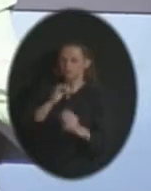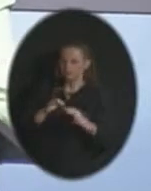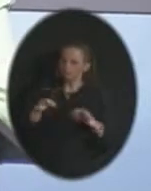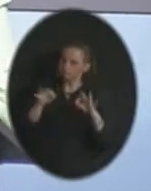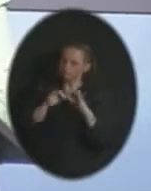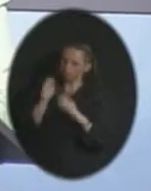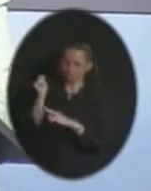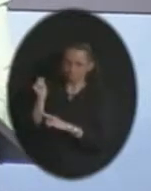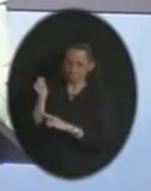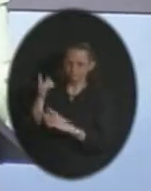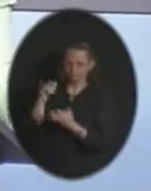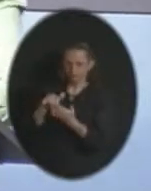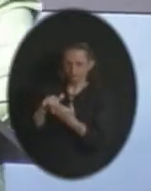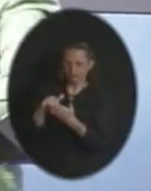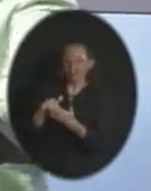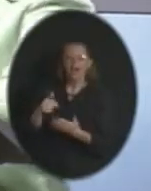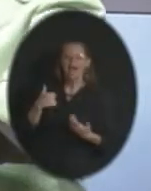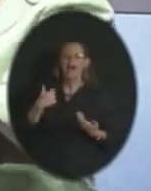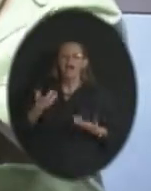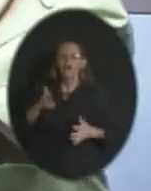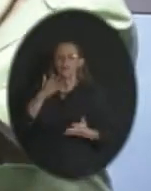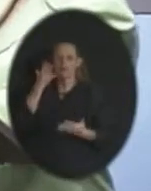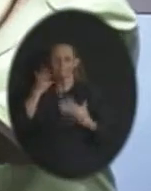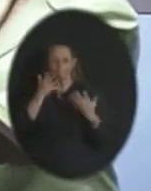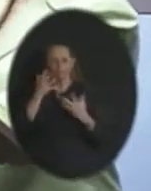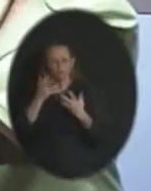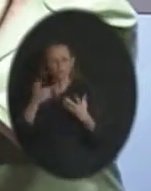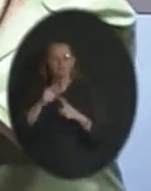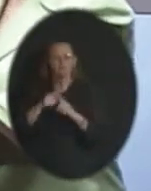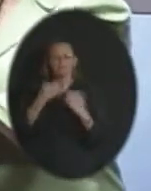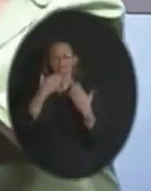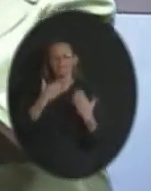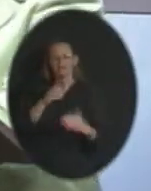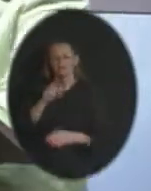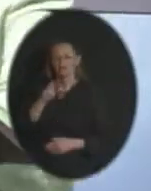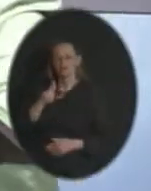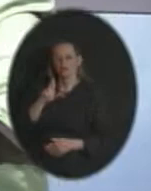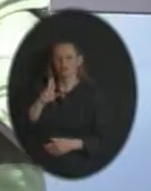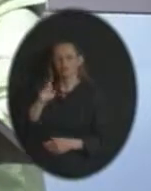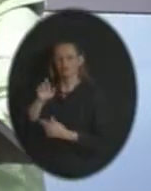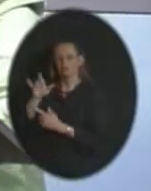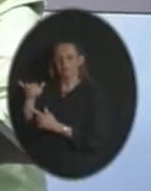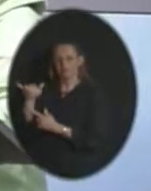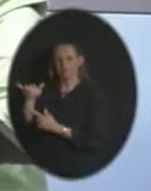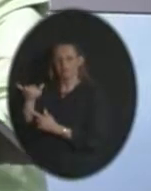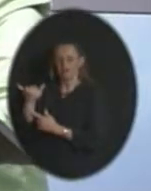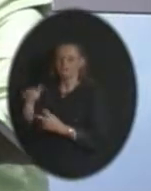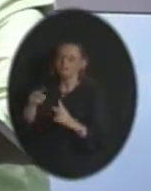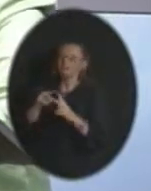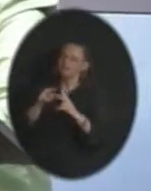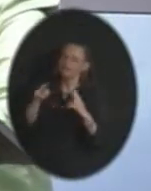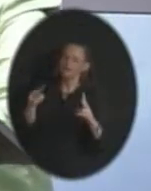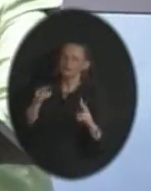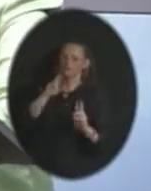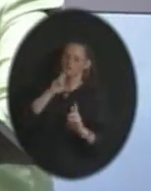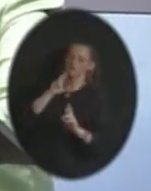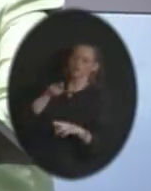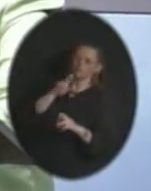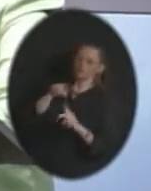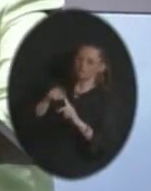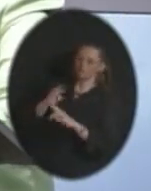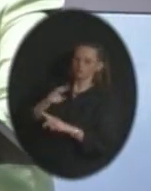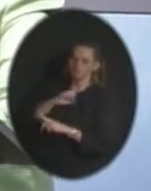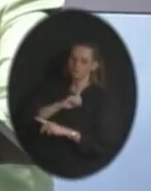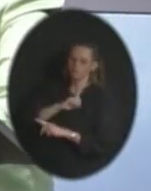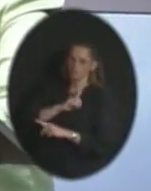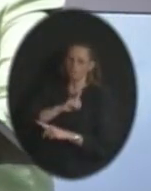all, I don't want to embarrass him, but I do want to say thank you to Dr. Berry. He is very responsive to board members. He's been a great superintendent